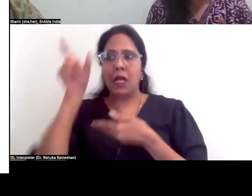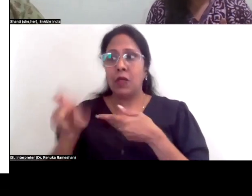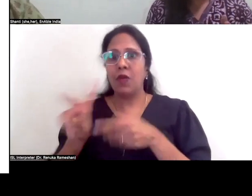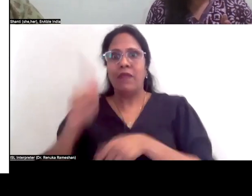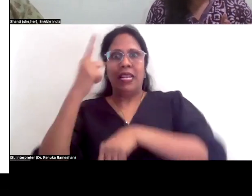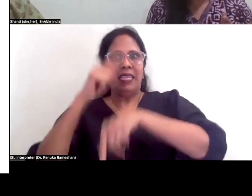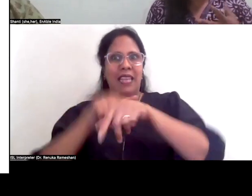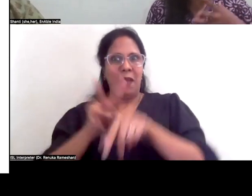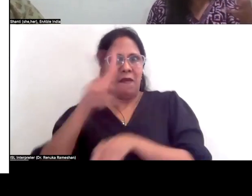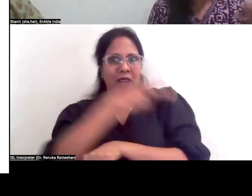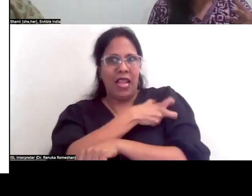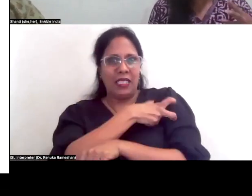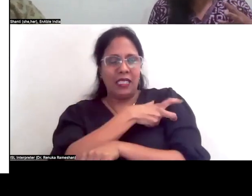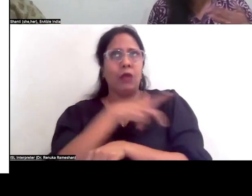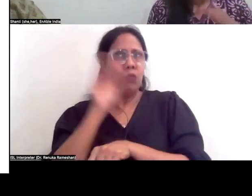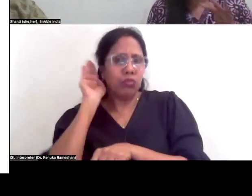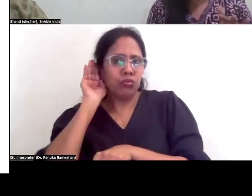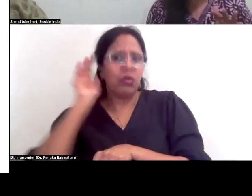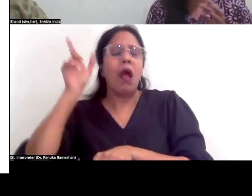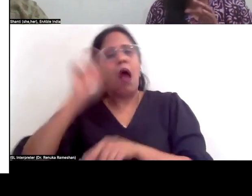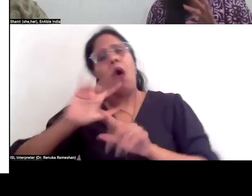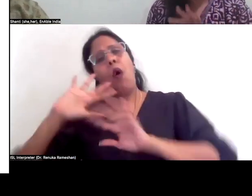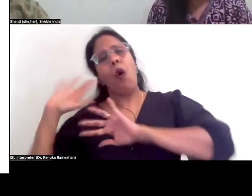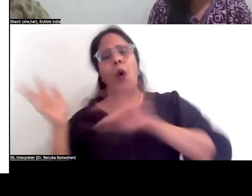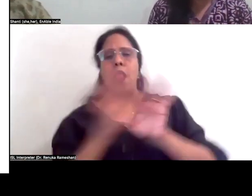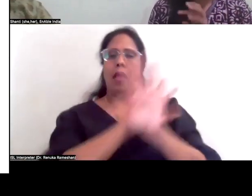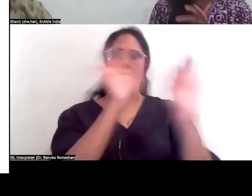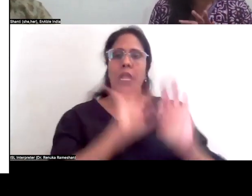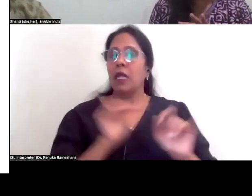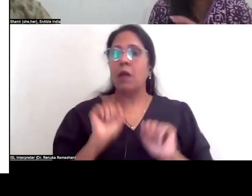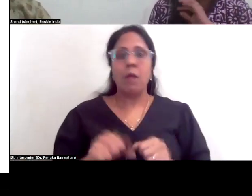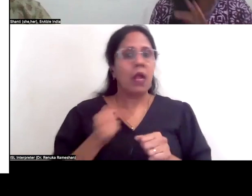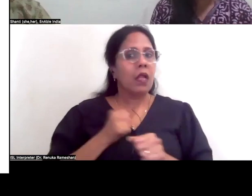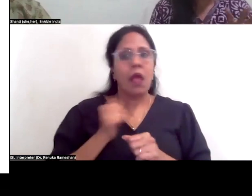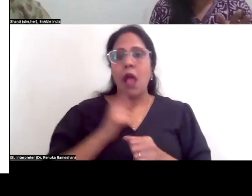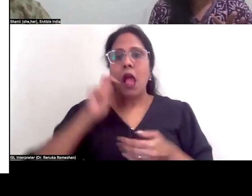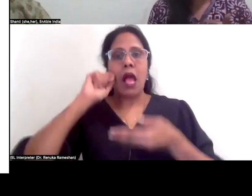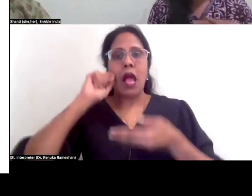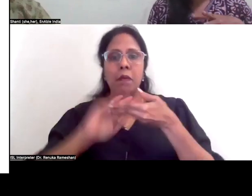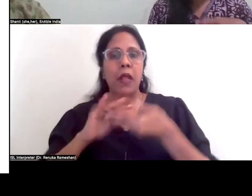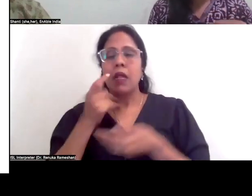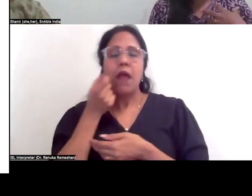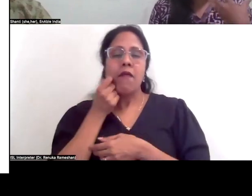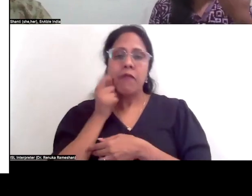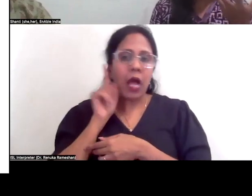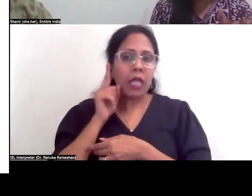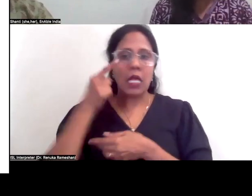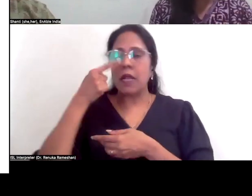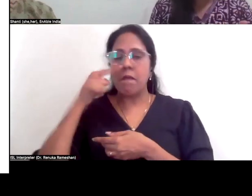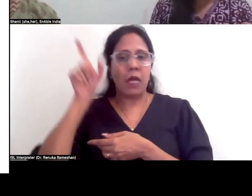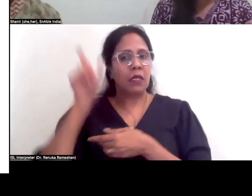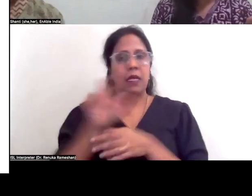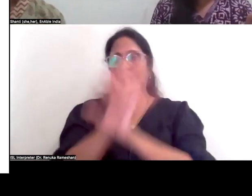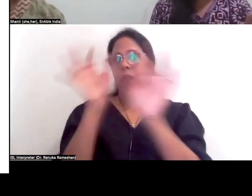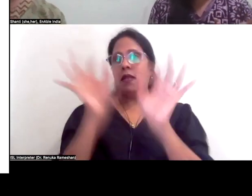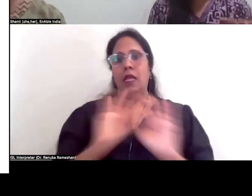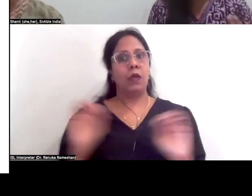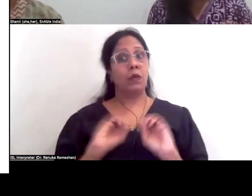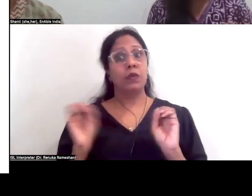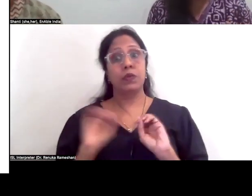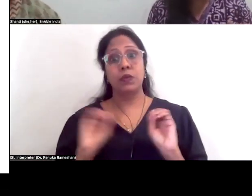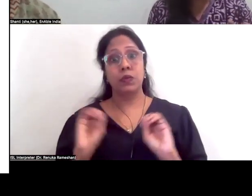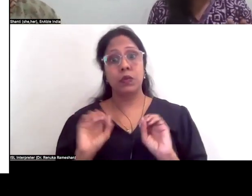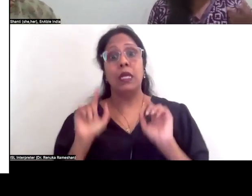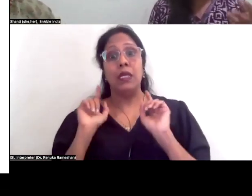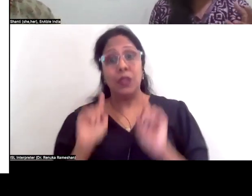and take a thing. I think everybody were ready, but both my father-in-law and mother-in-law were not ready at all. Then we had to use that for